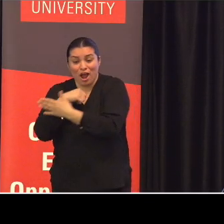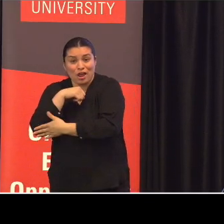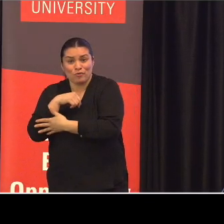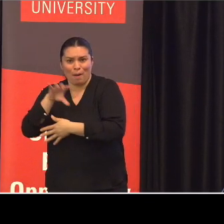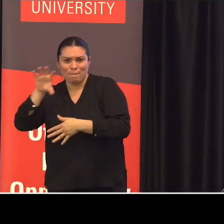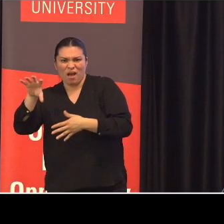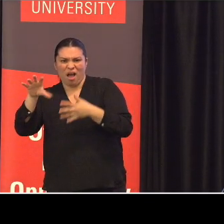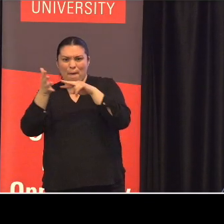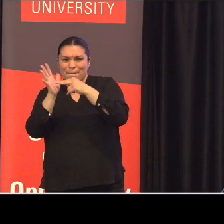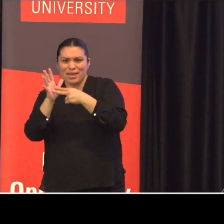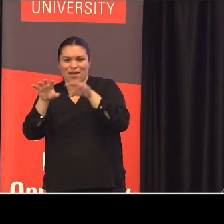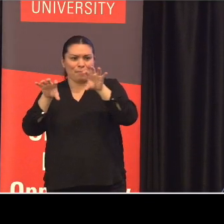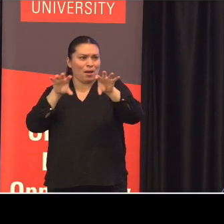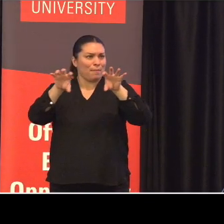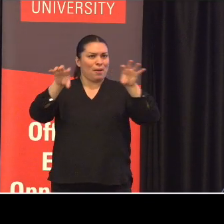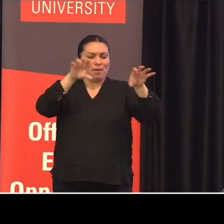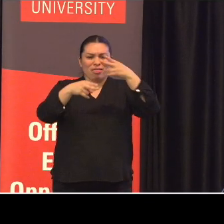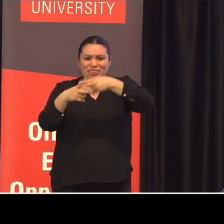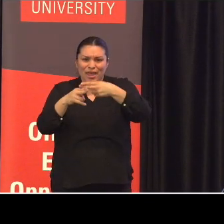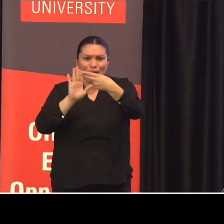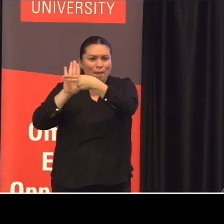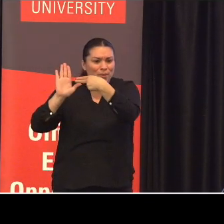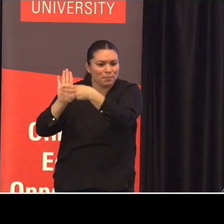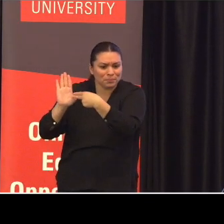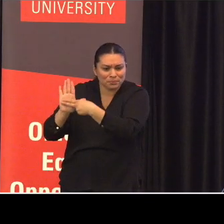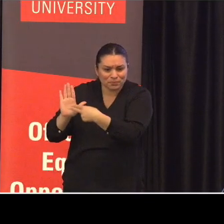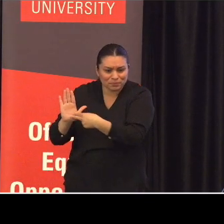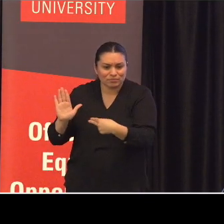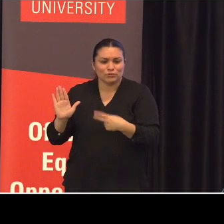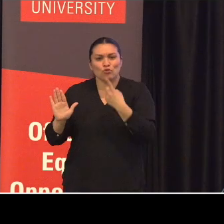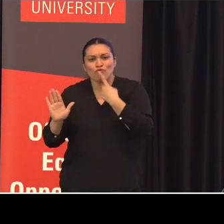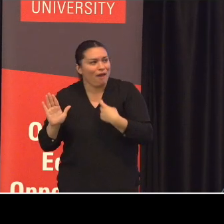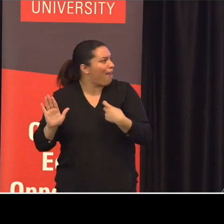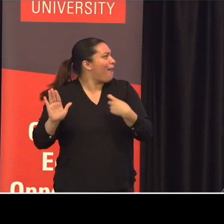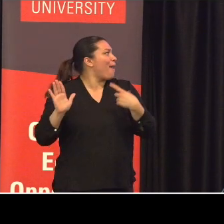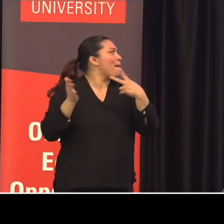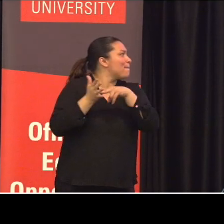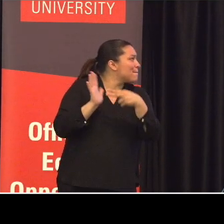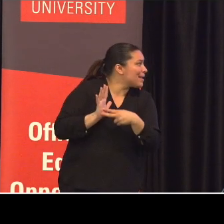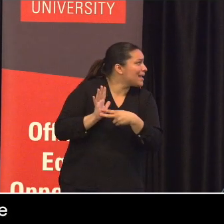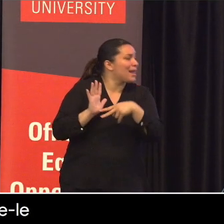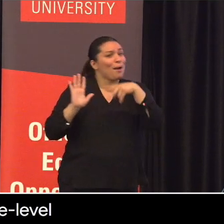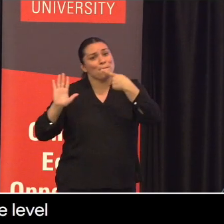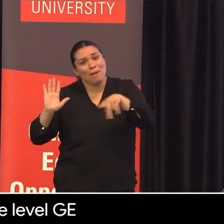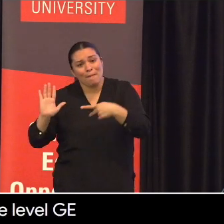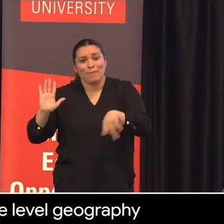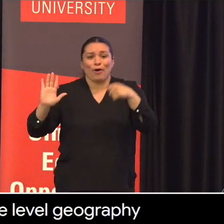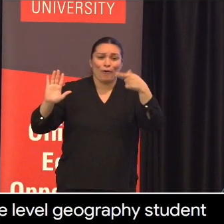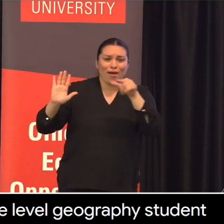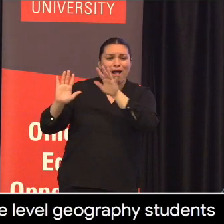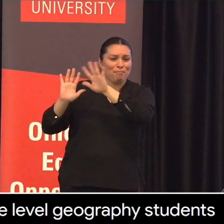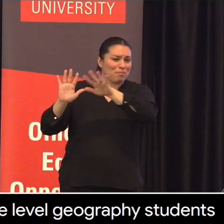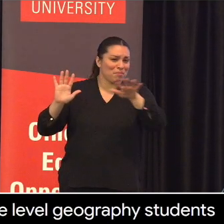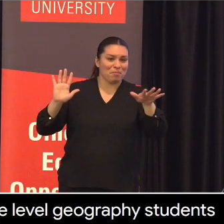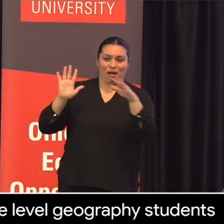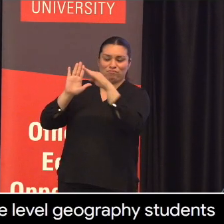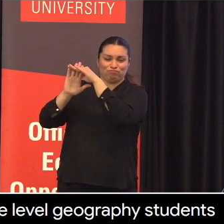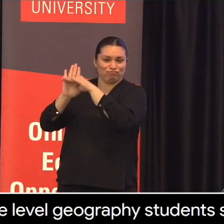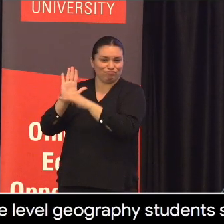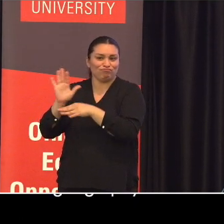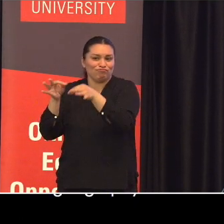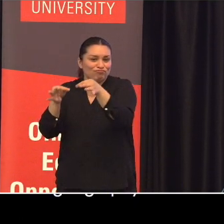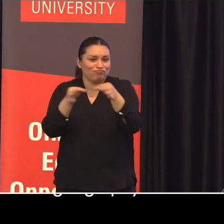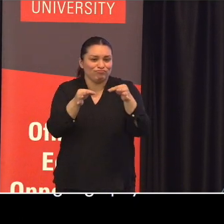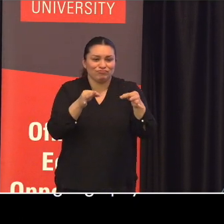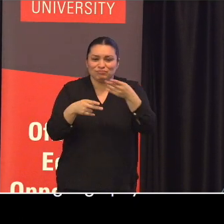map, but now I'm putting it in a worksheet that I'm creating for my college-level geography students. So based